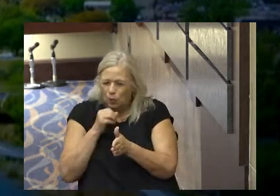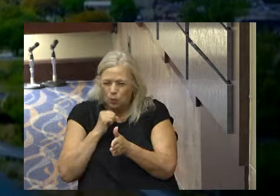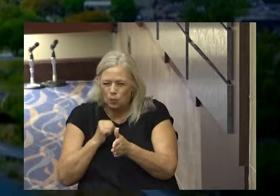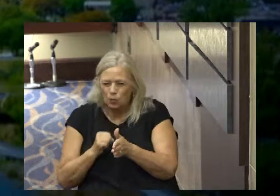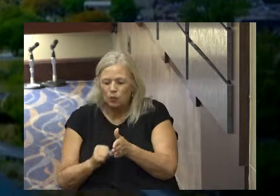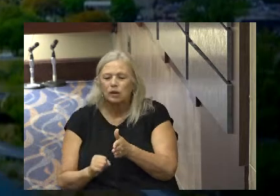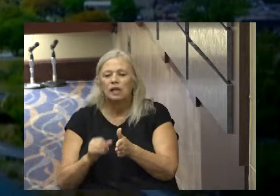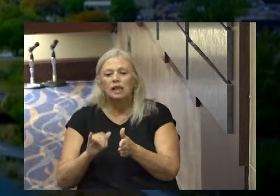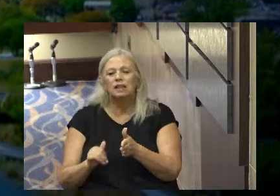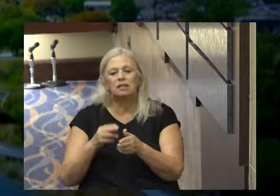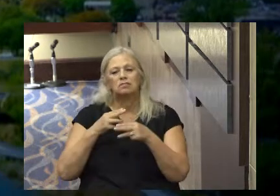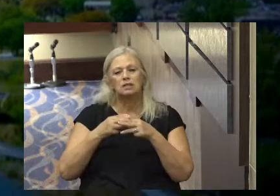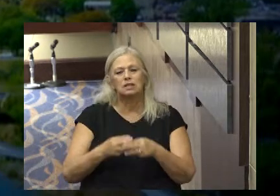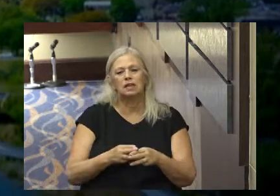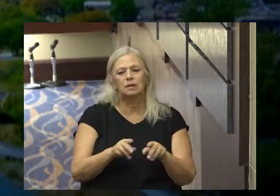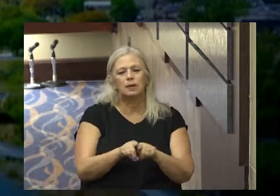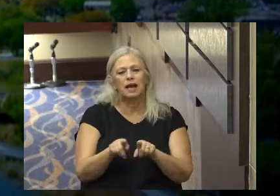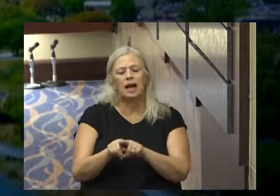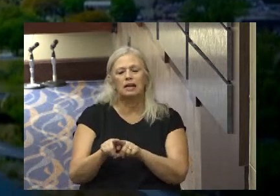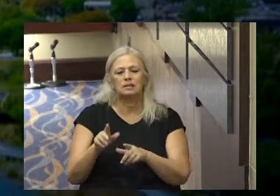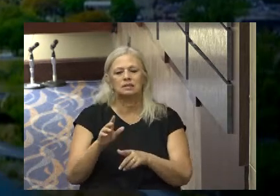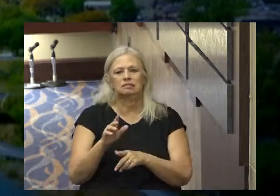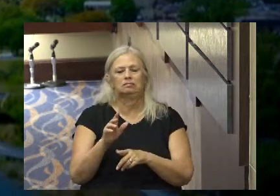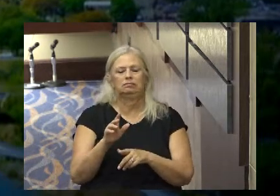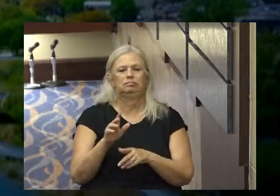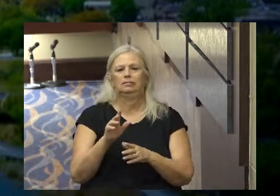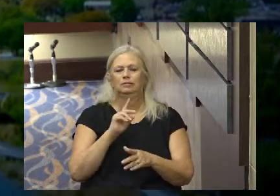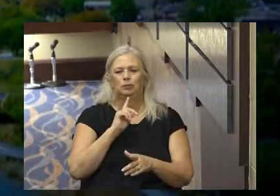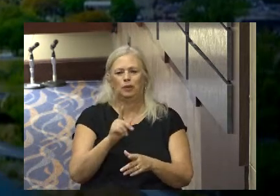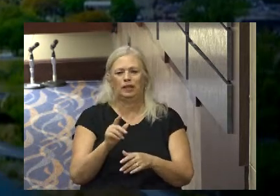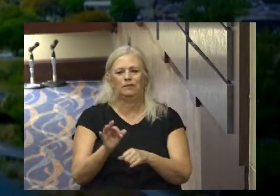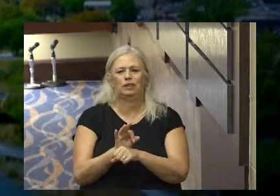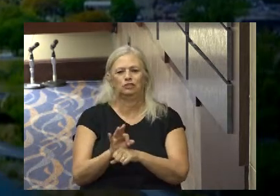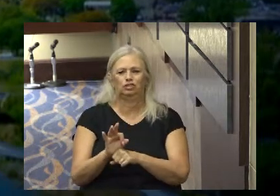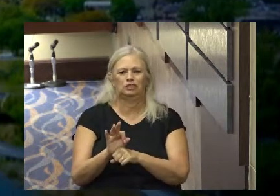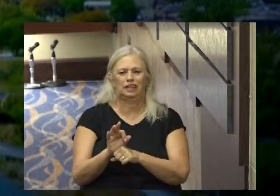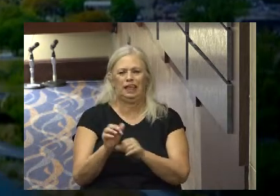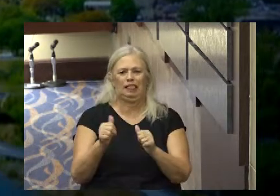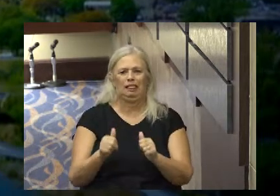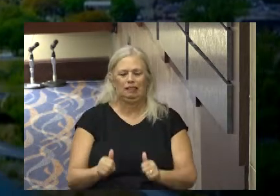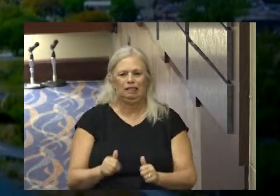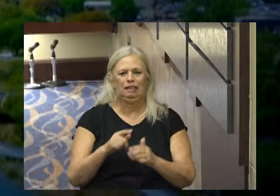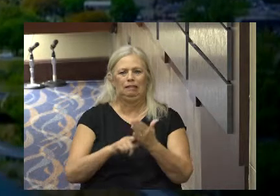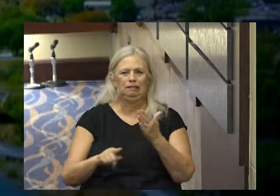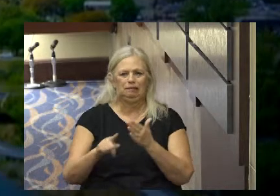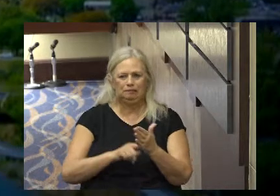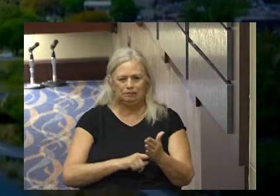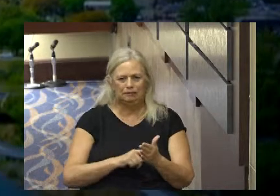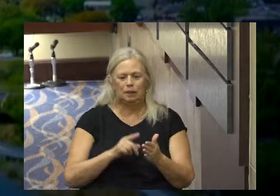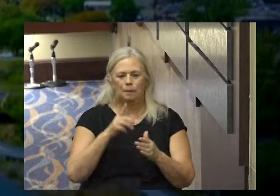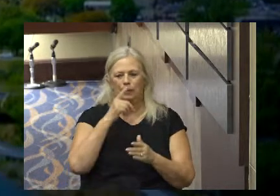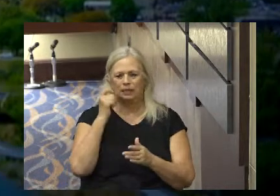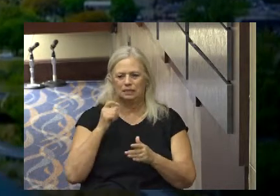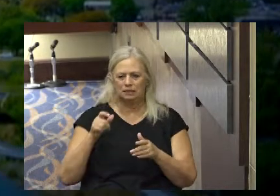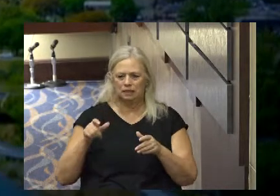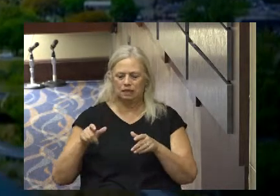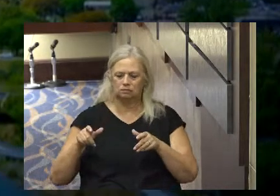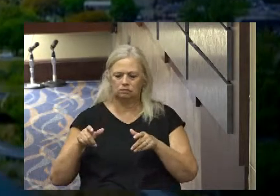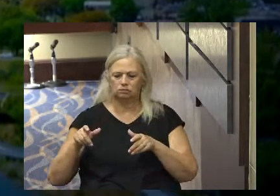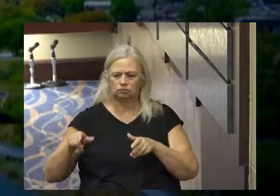It's been named as functionally obsolete by TxDOT due to the lane width and shoulder width,